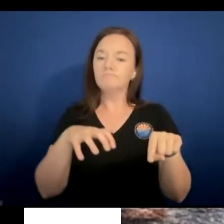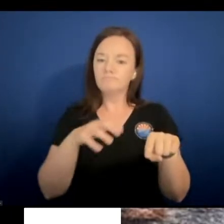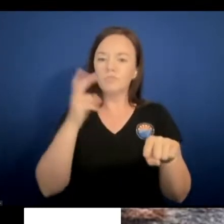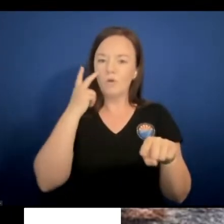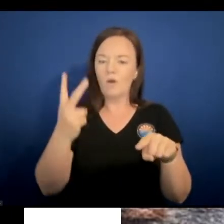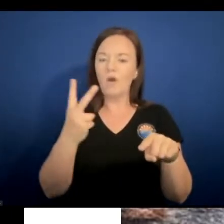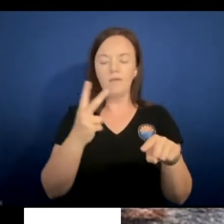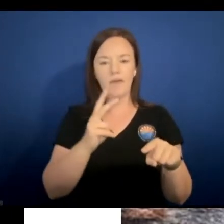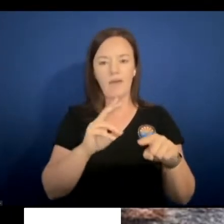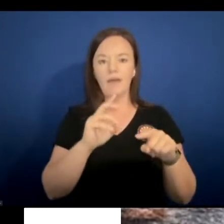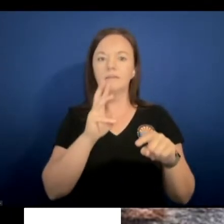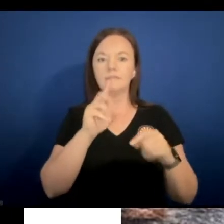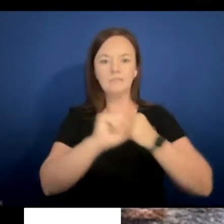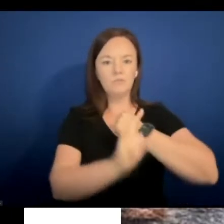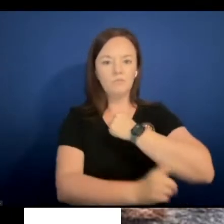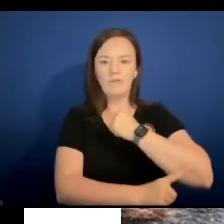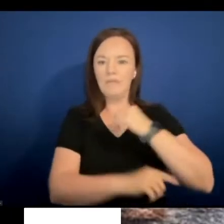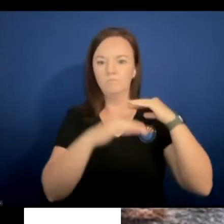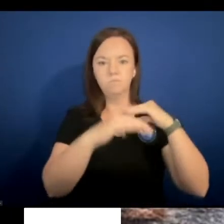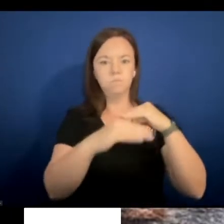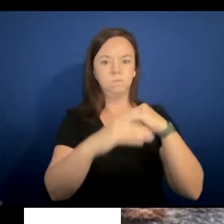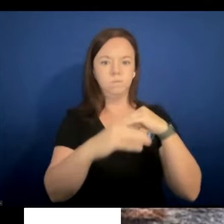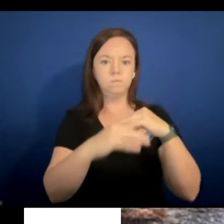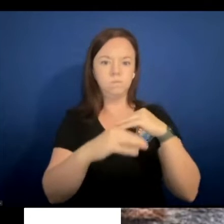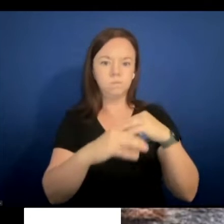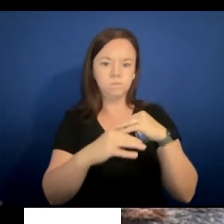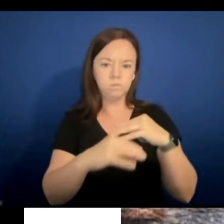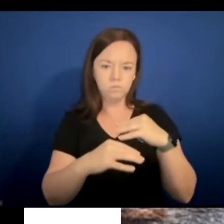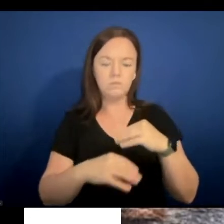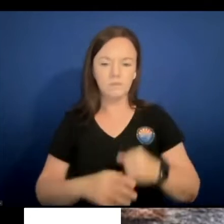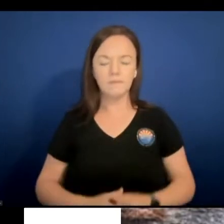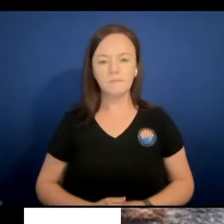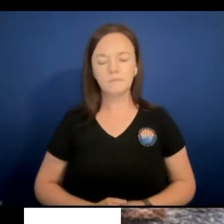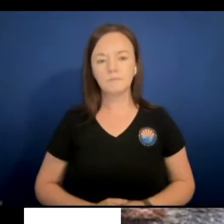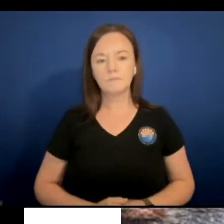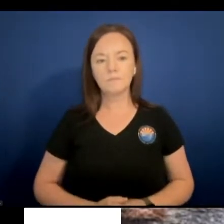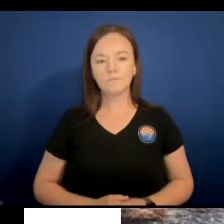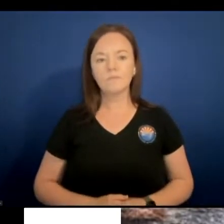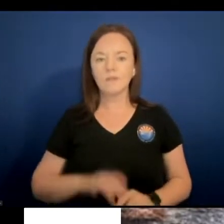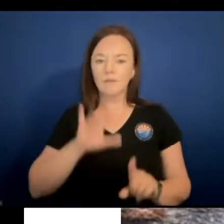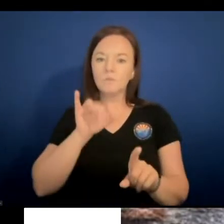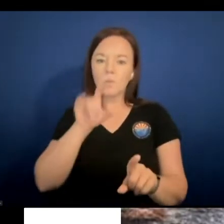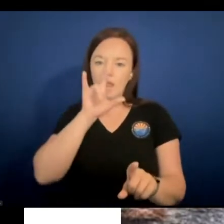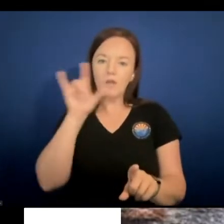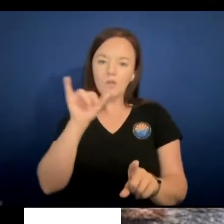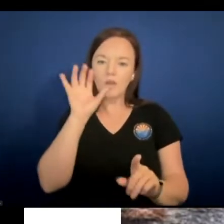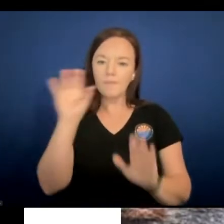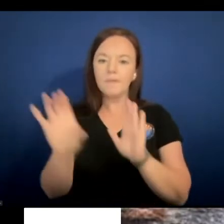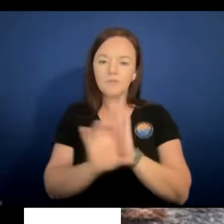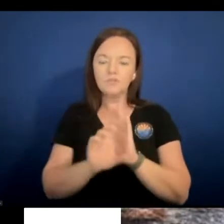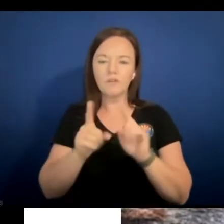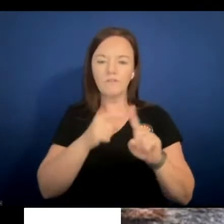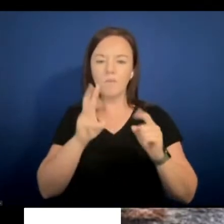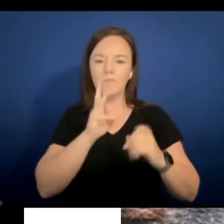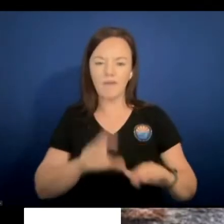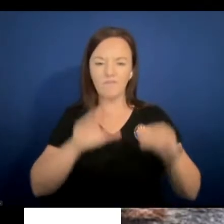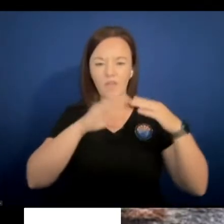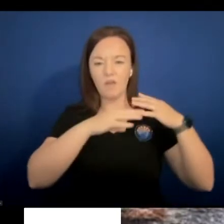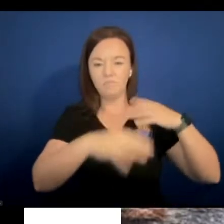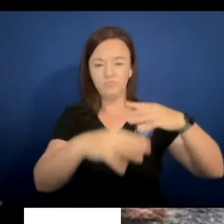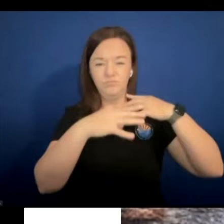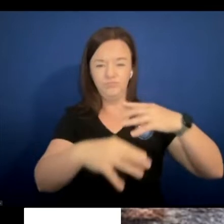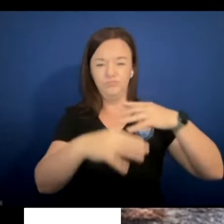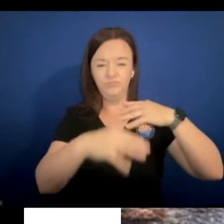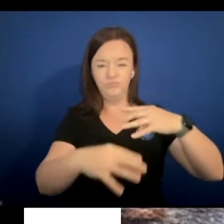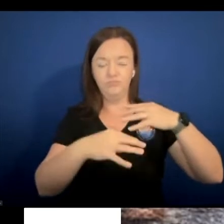the community members saw the debris flow. And this is what it looked like. 10 miles